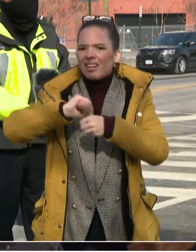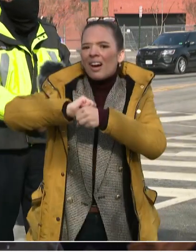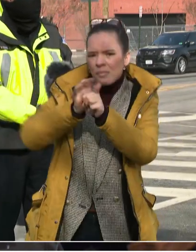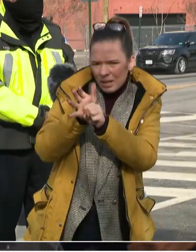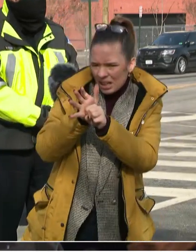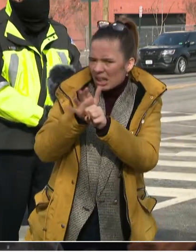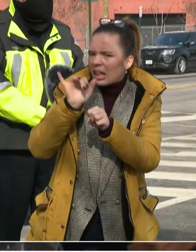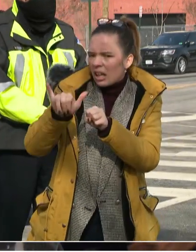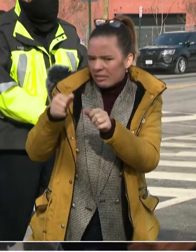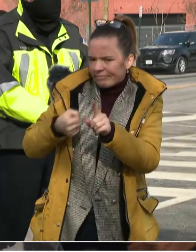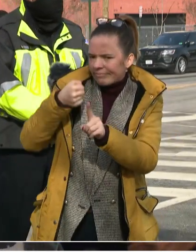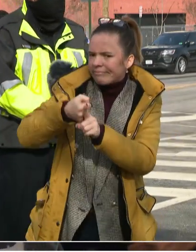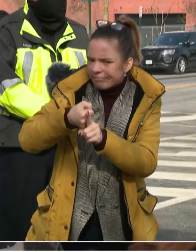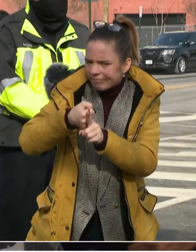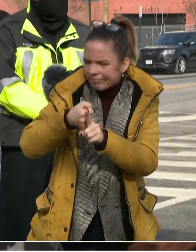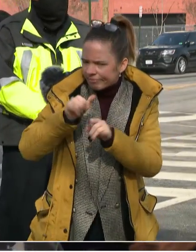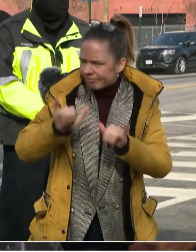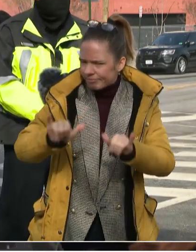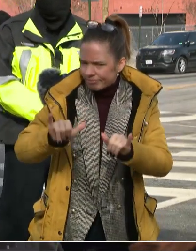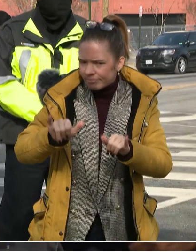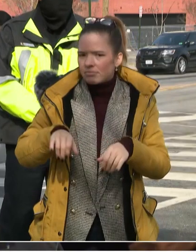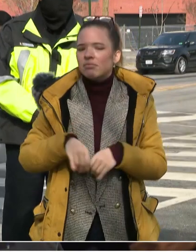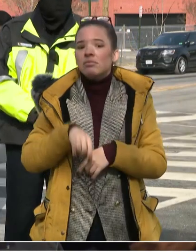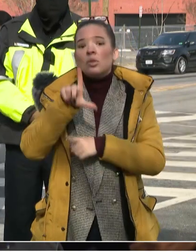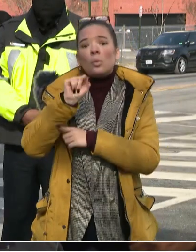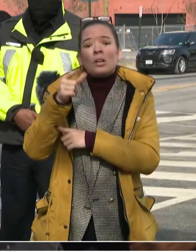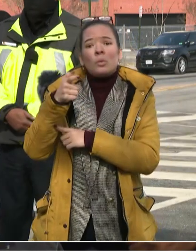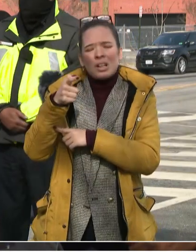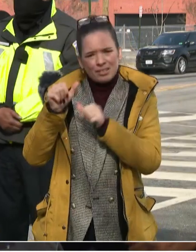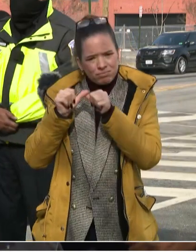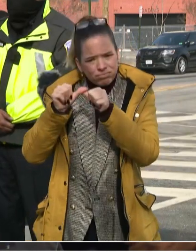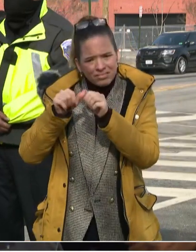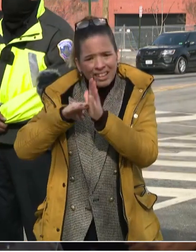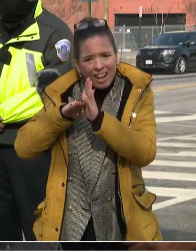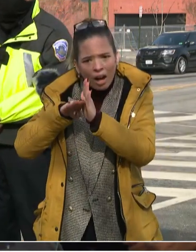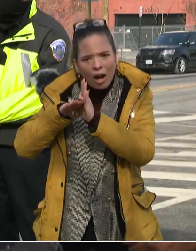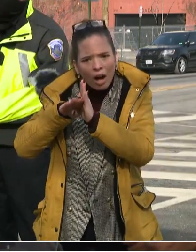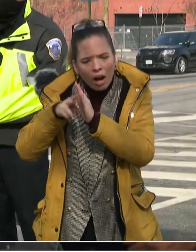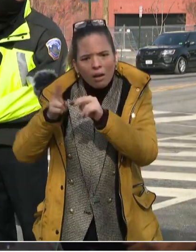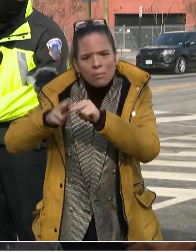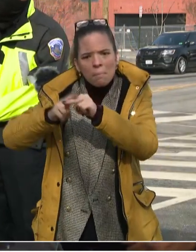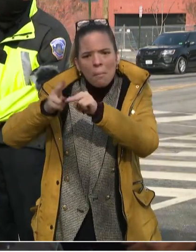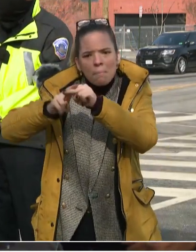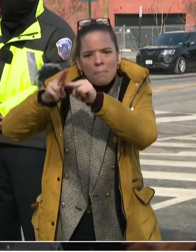in 2021, carjackings continue to rise. Even